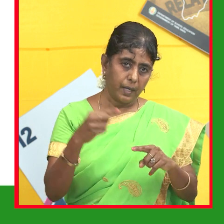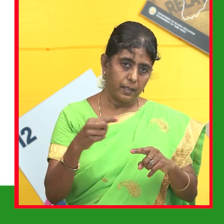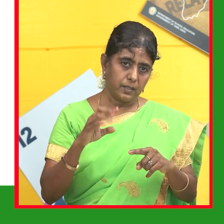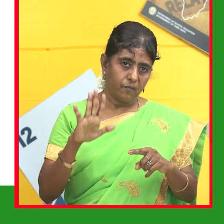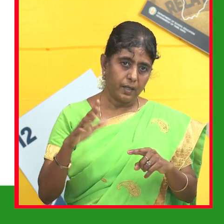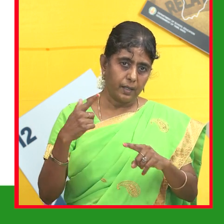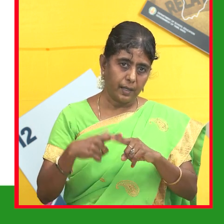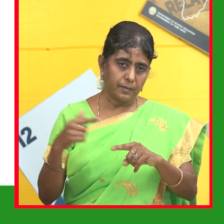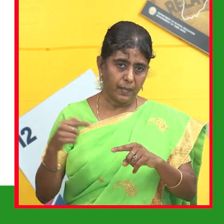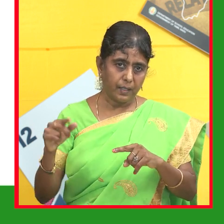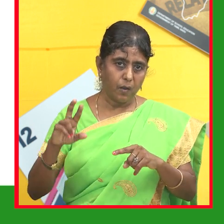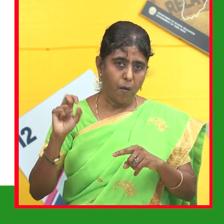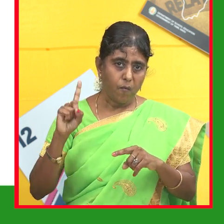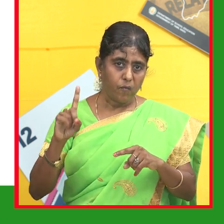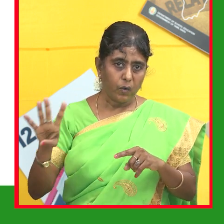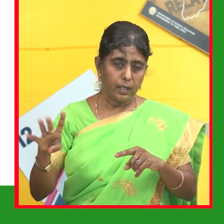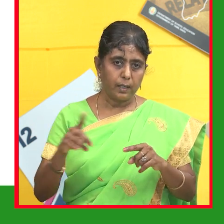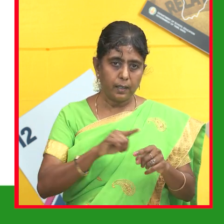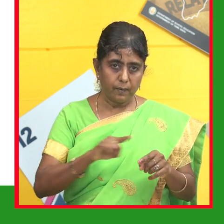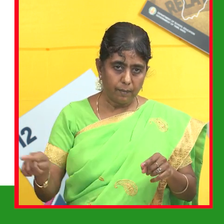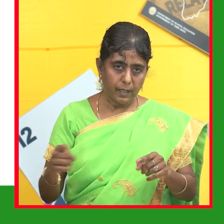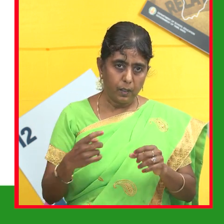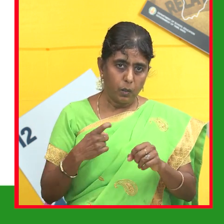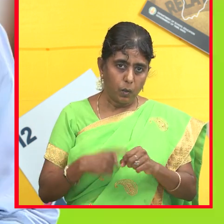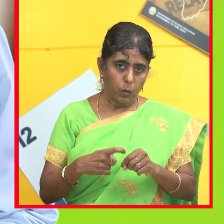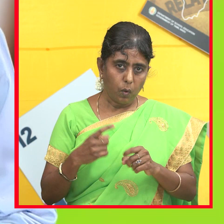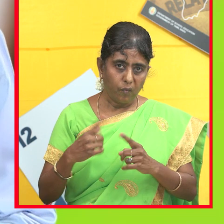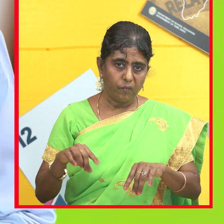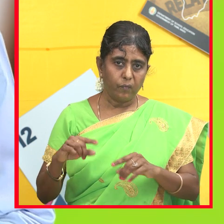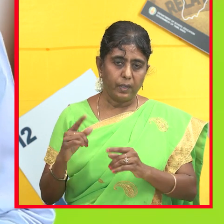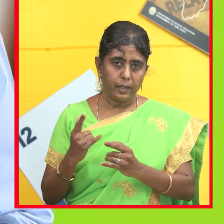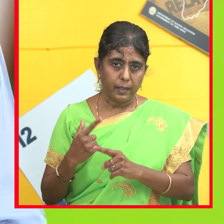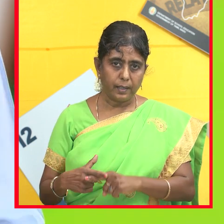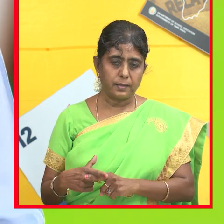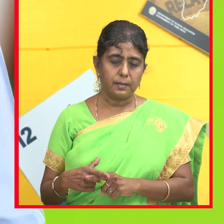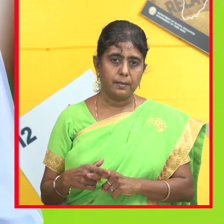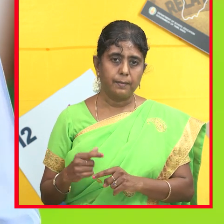squared minus 5x minus 14 divided by the q of x.